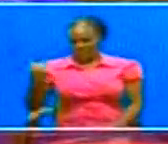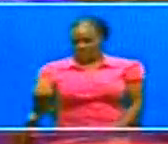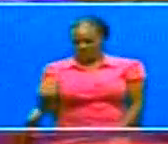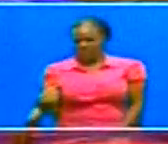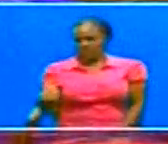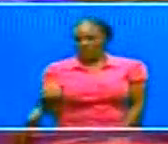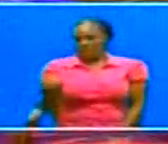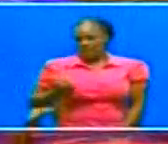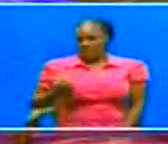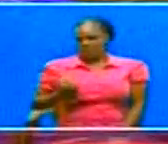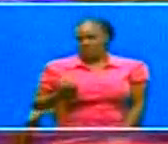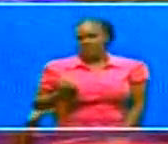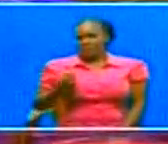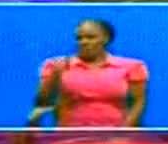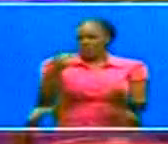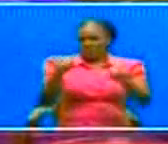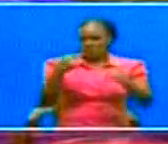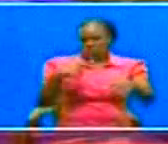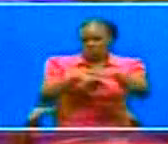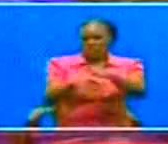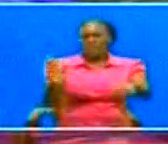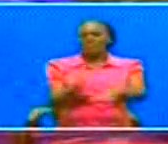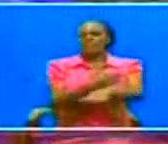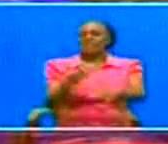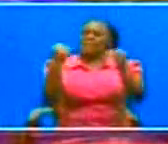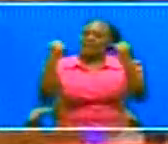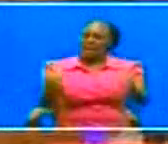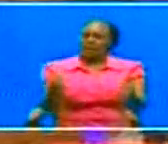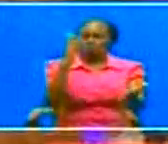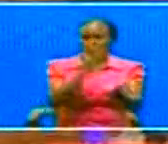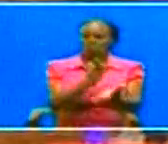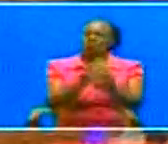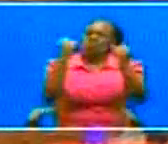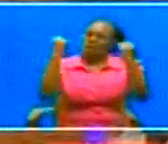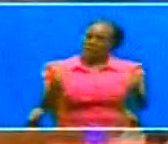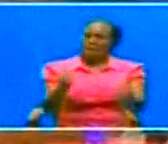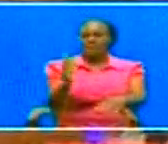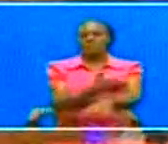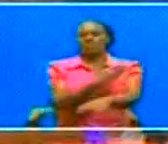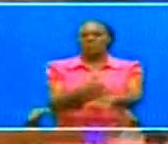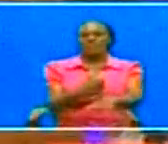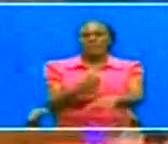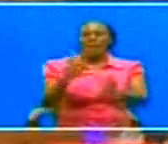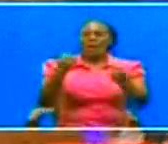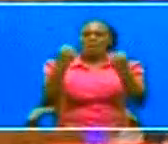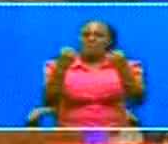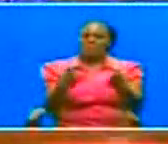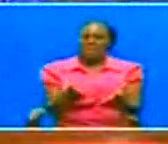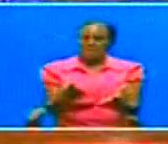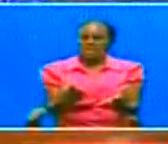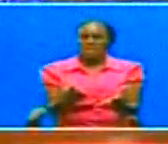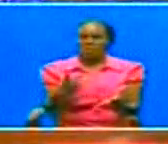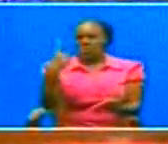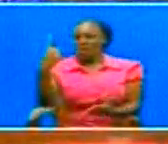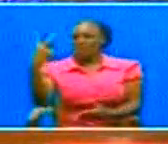want to try and break into this business. And it's a tough business, isn't it? Yeah. Tough. Yeah. I mean, how many out of 10 actually make it?